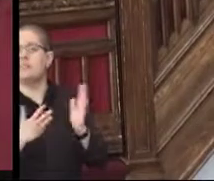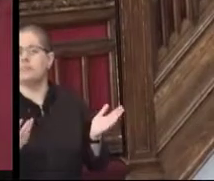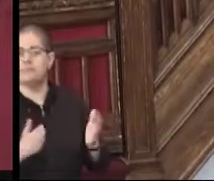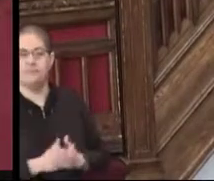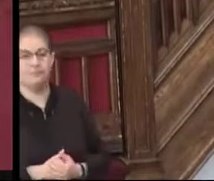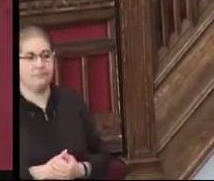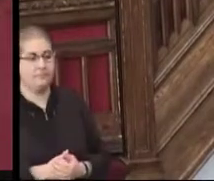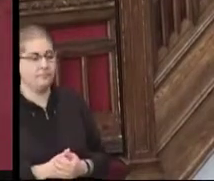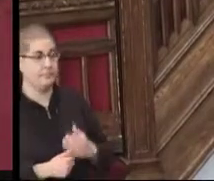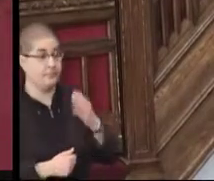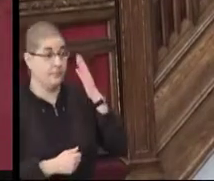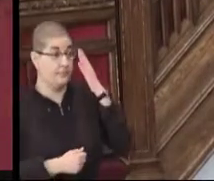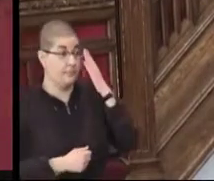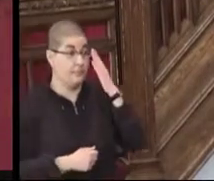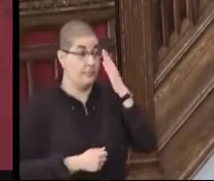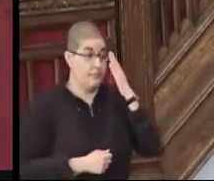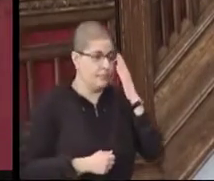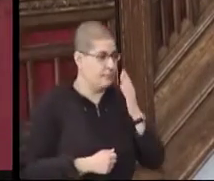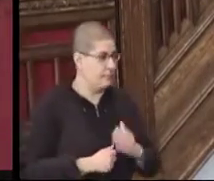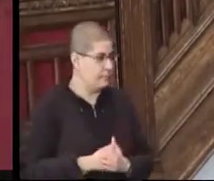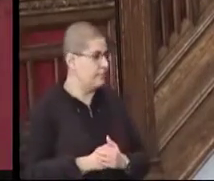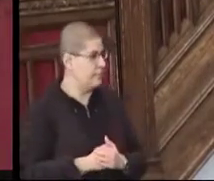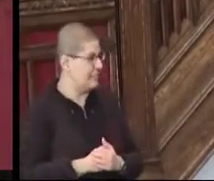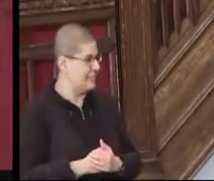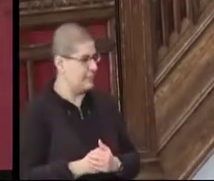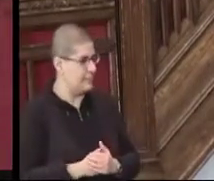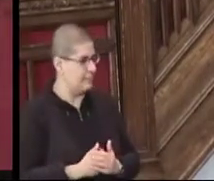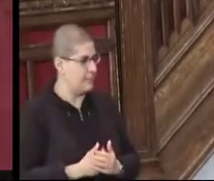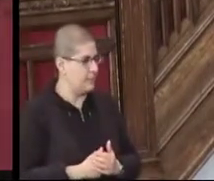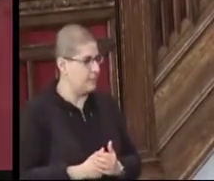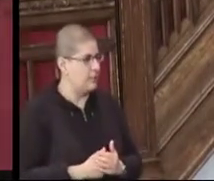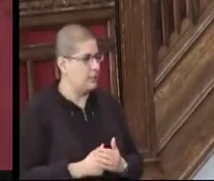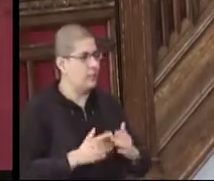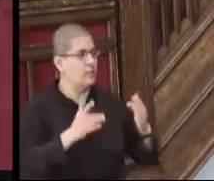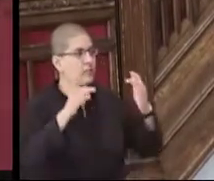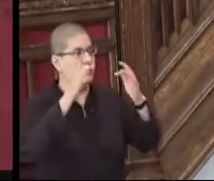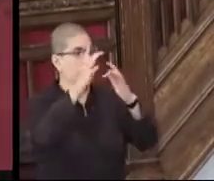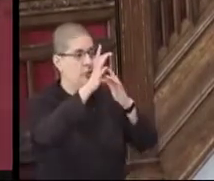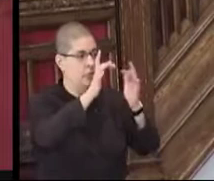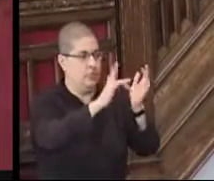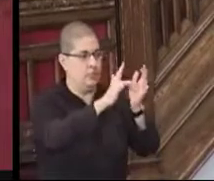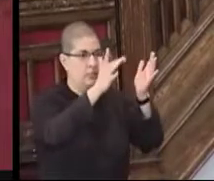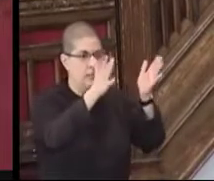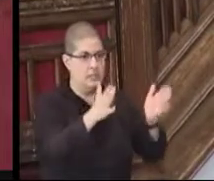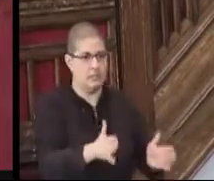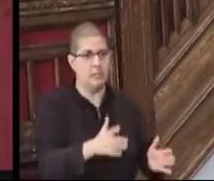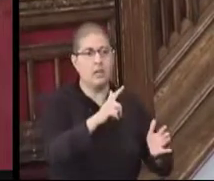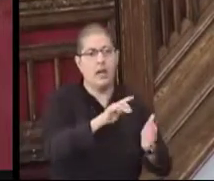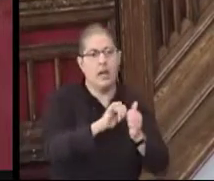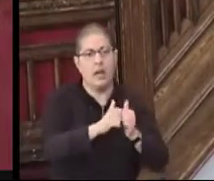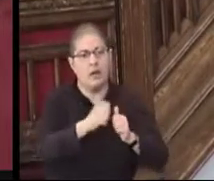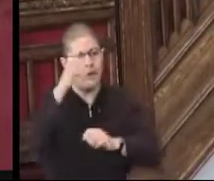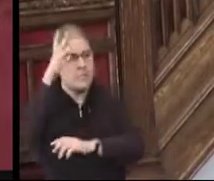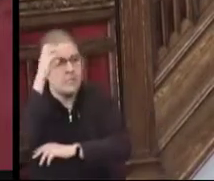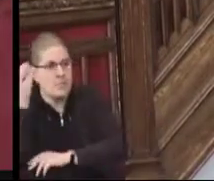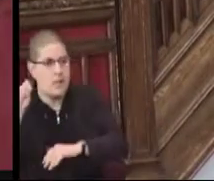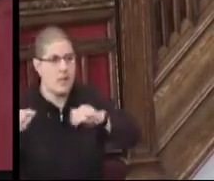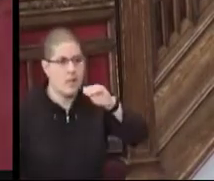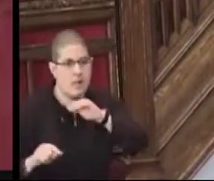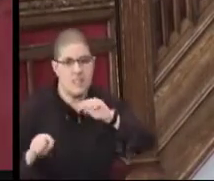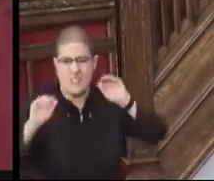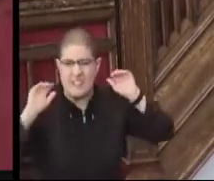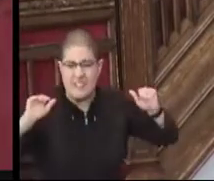So today we're not taking a look so much at how Jesus scandalized things as we're taking a look at what does that mean for